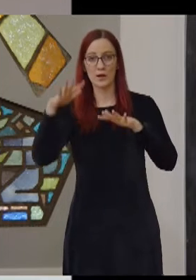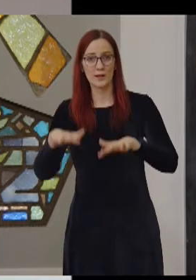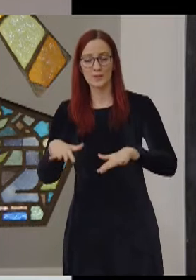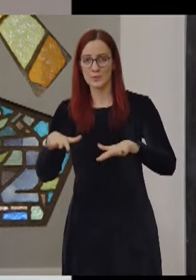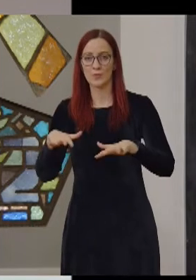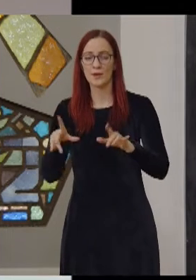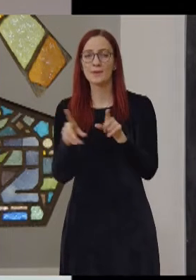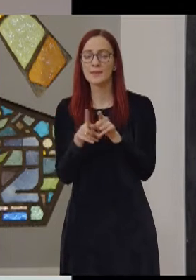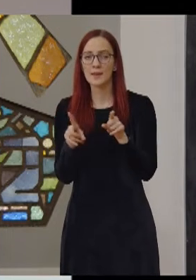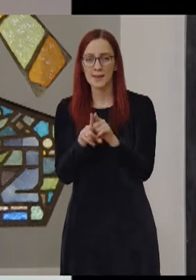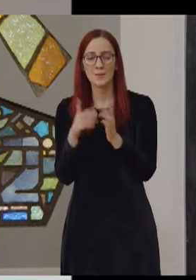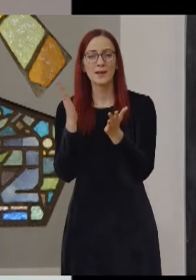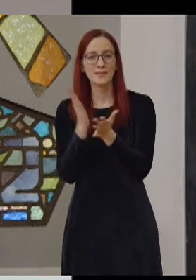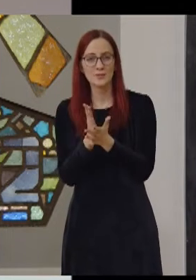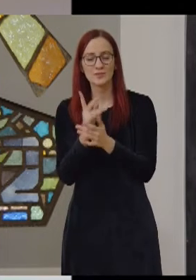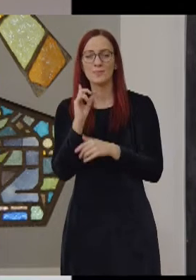has been in place since